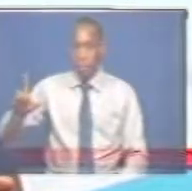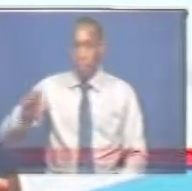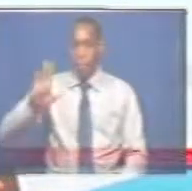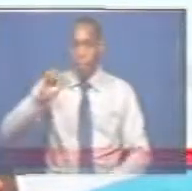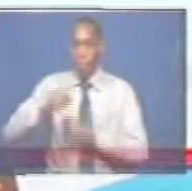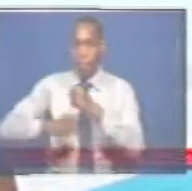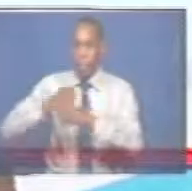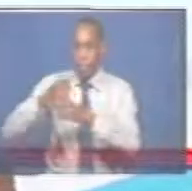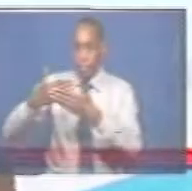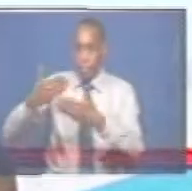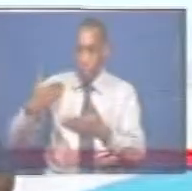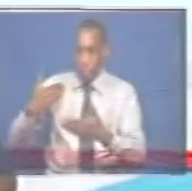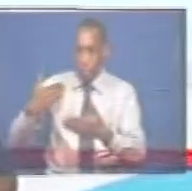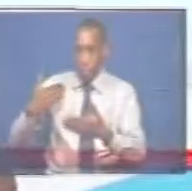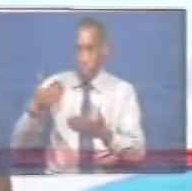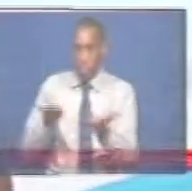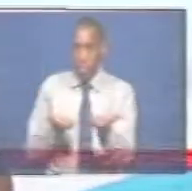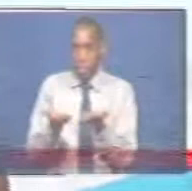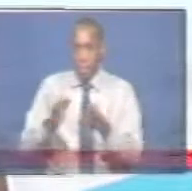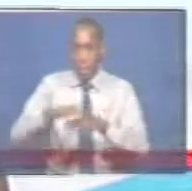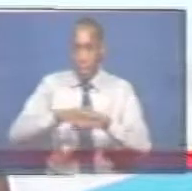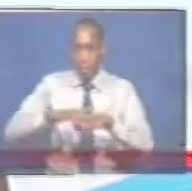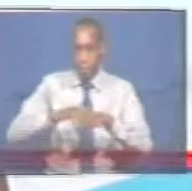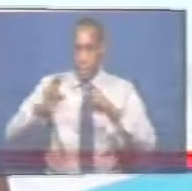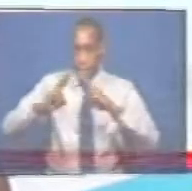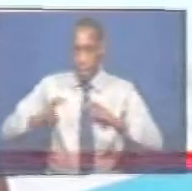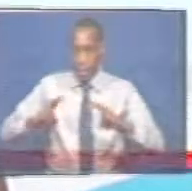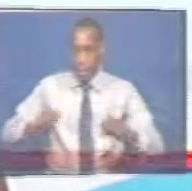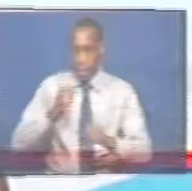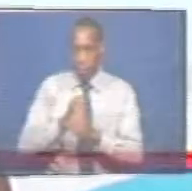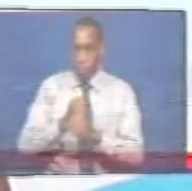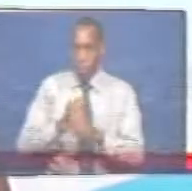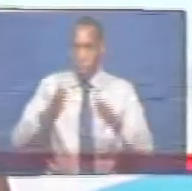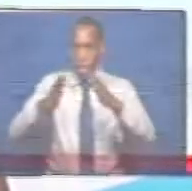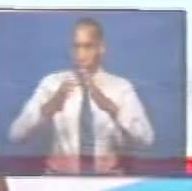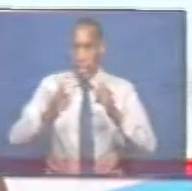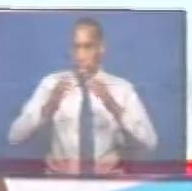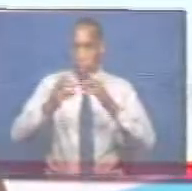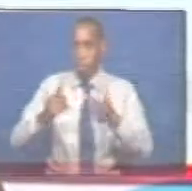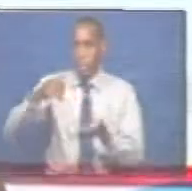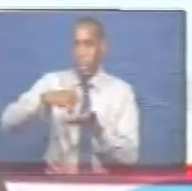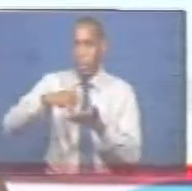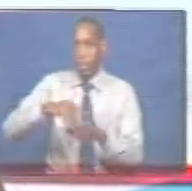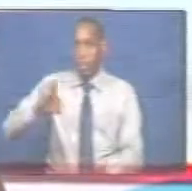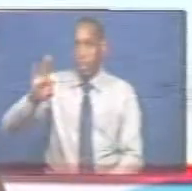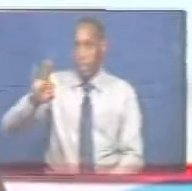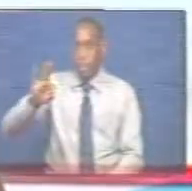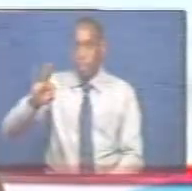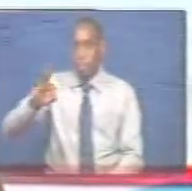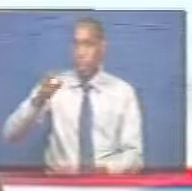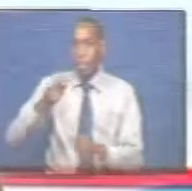ago, Business Africa conducted a research, and Arsenal was about among the three most popular